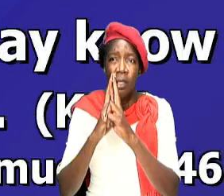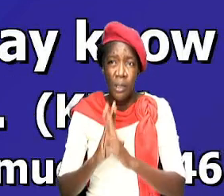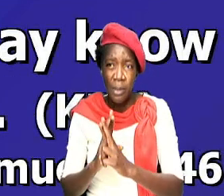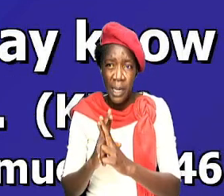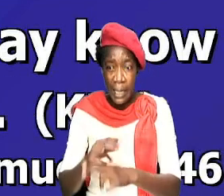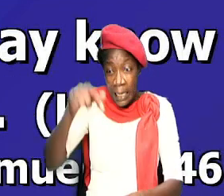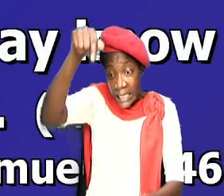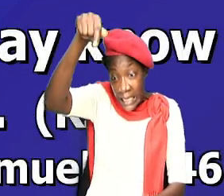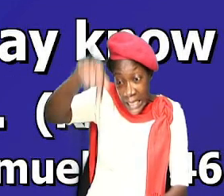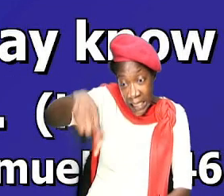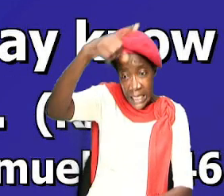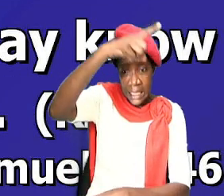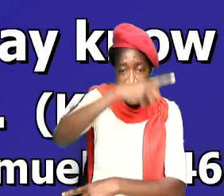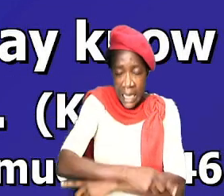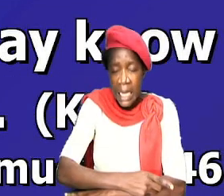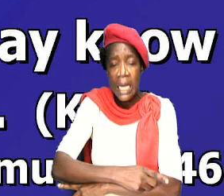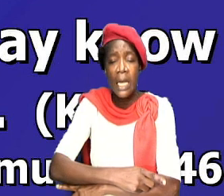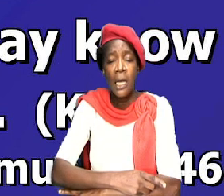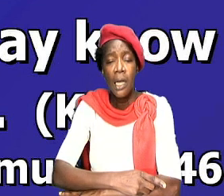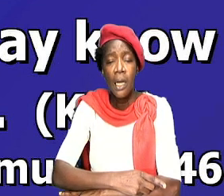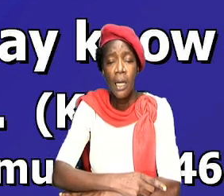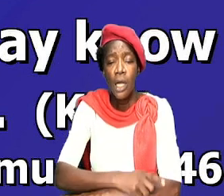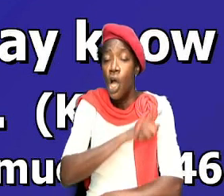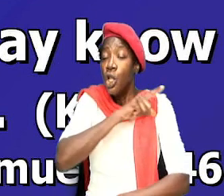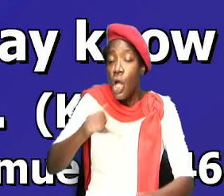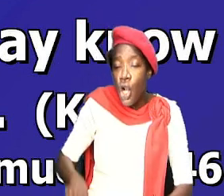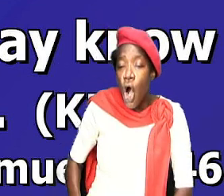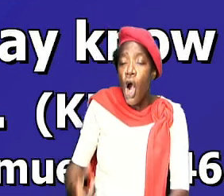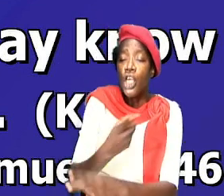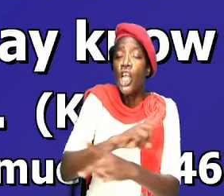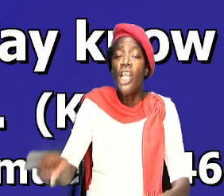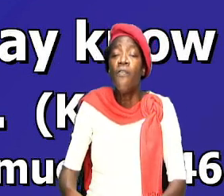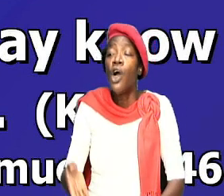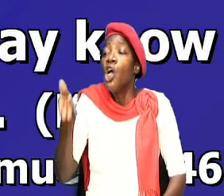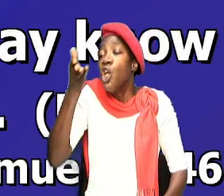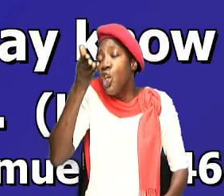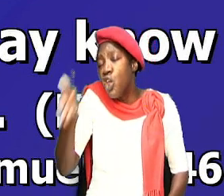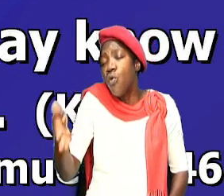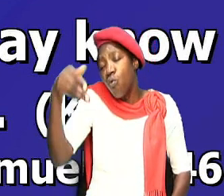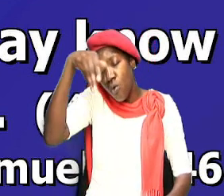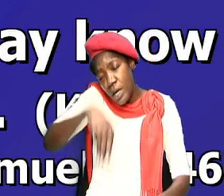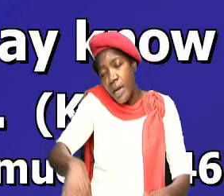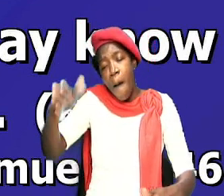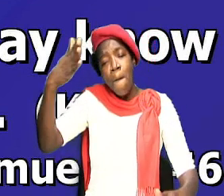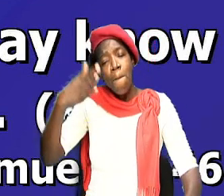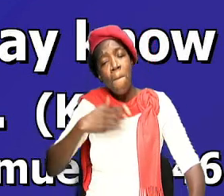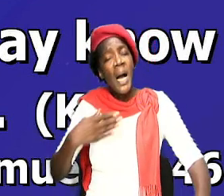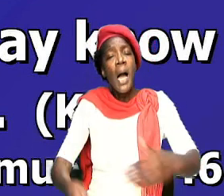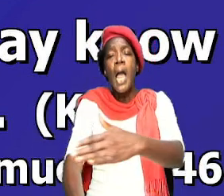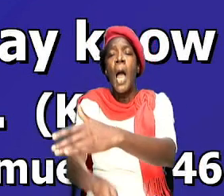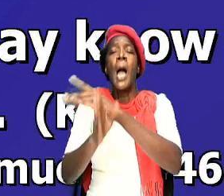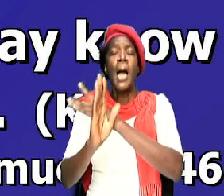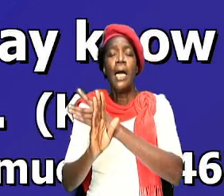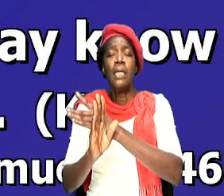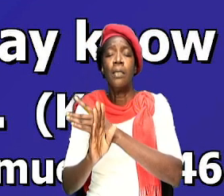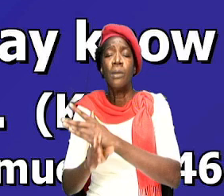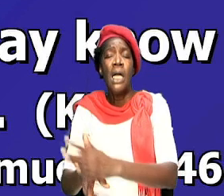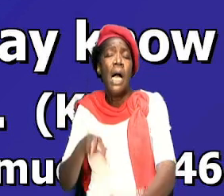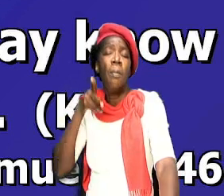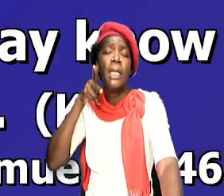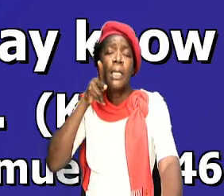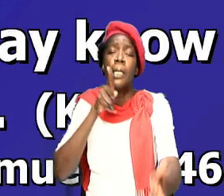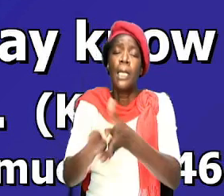He said, this day will the Lord deliver thee into mine hand. and I will smite